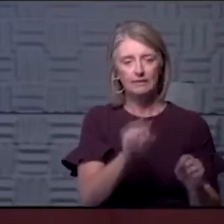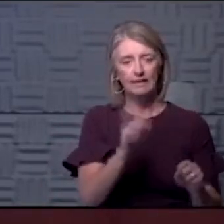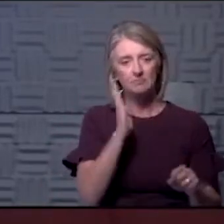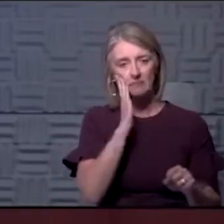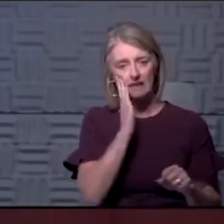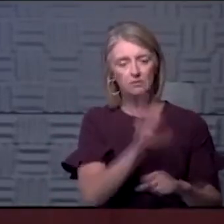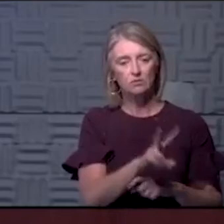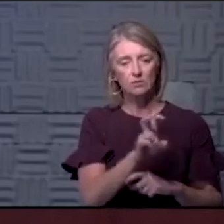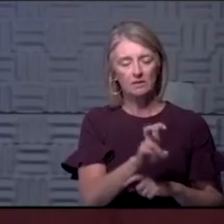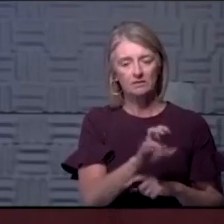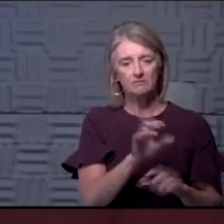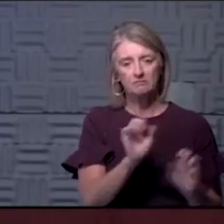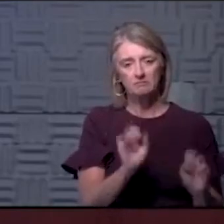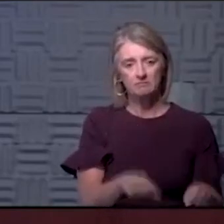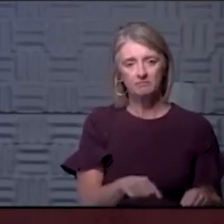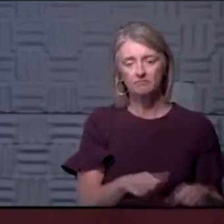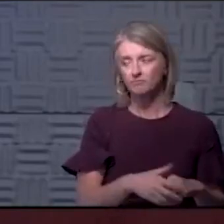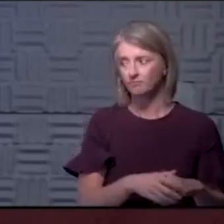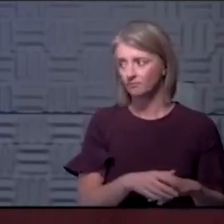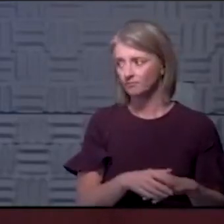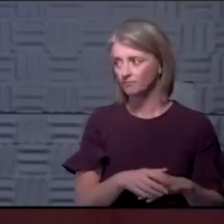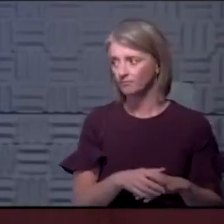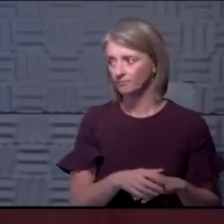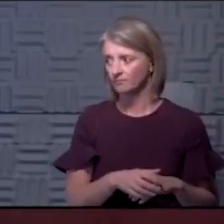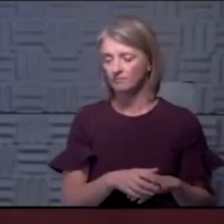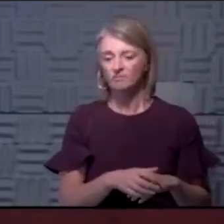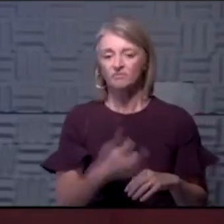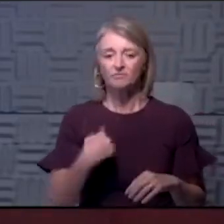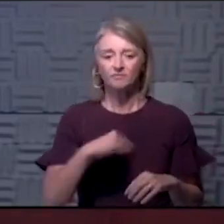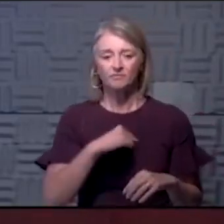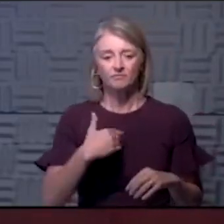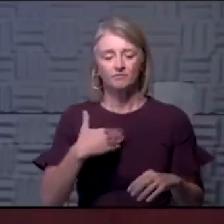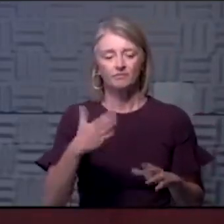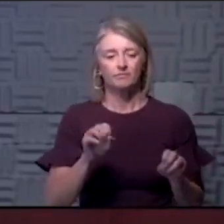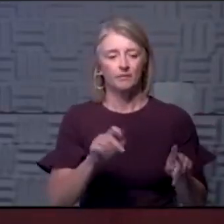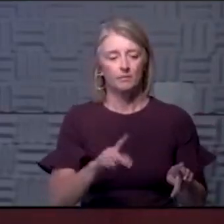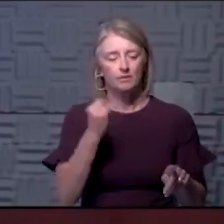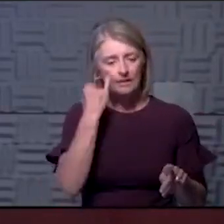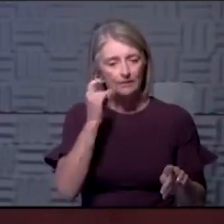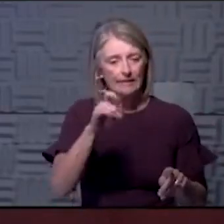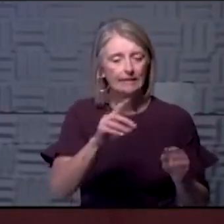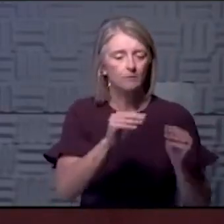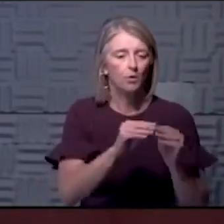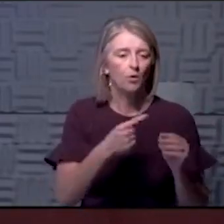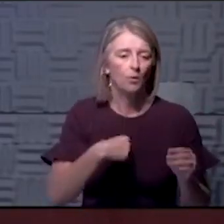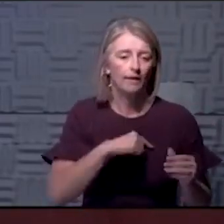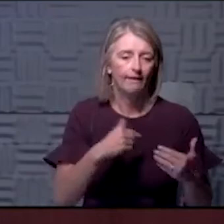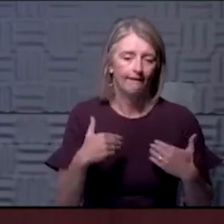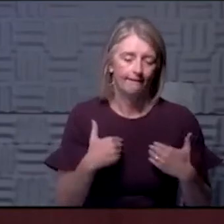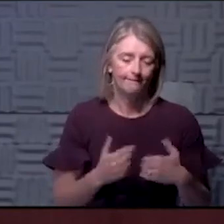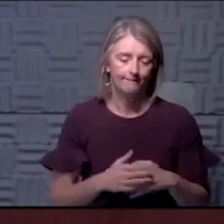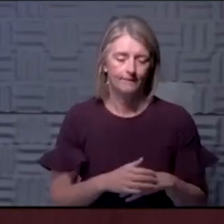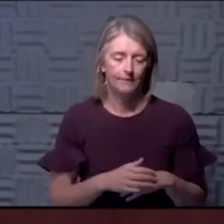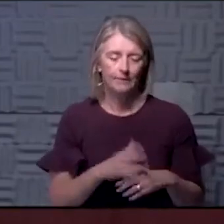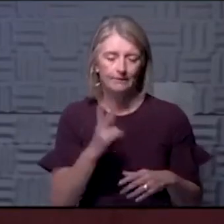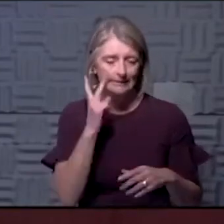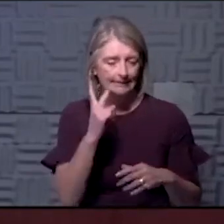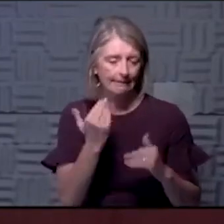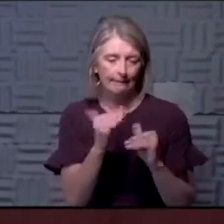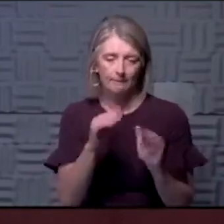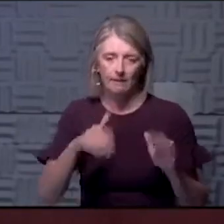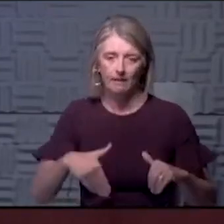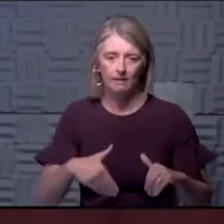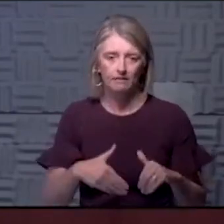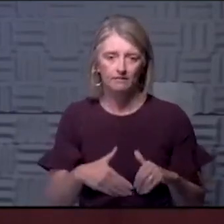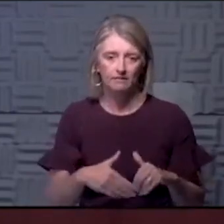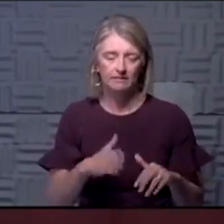handle, and we actually have some spillover opportunities as well if we needed to go beyond that. We haven't pushed that limit yet. I think